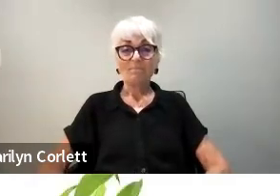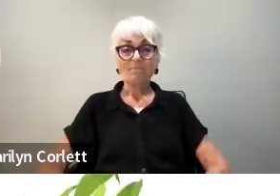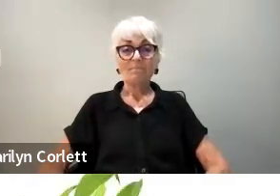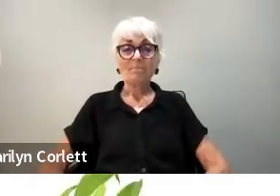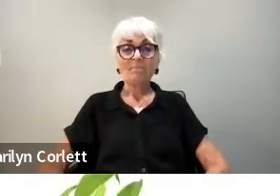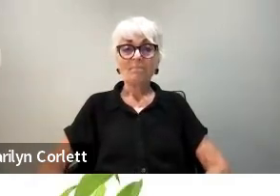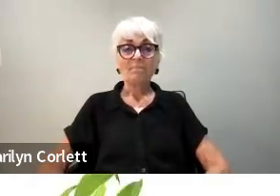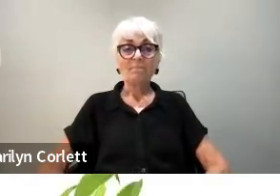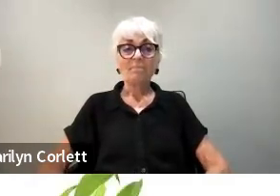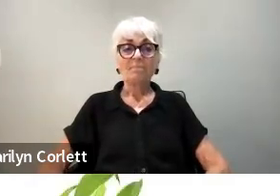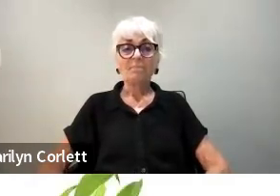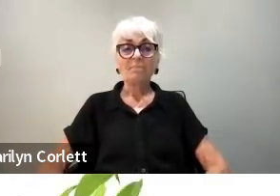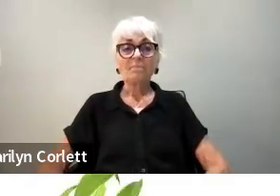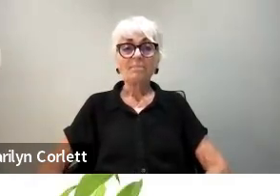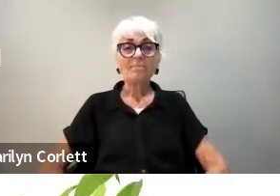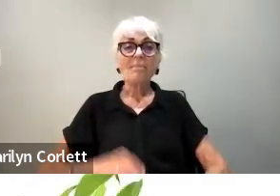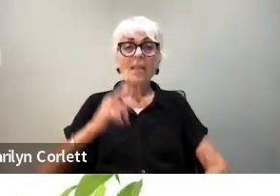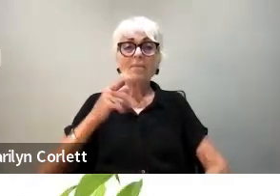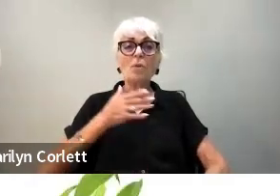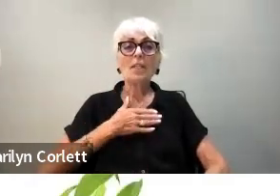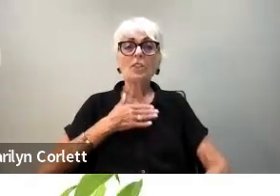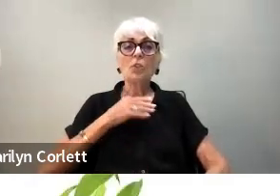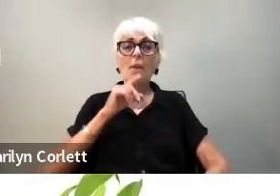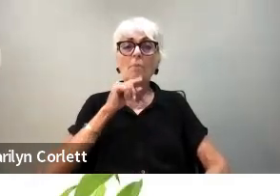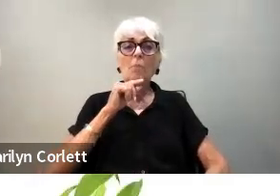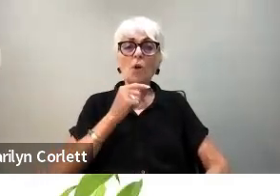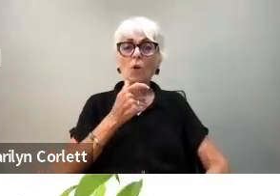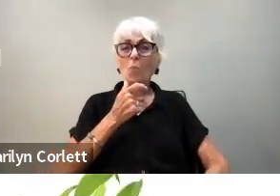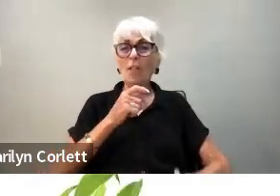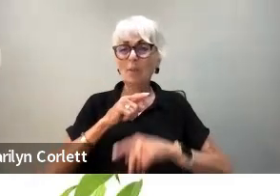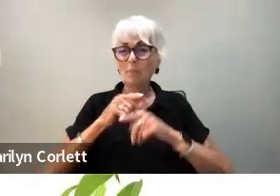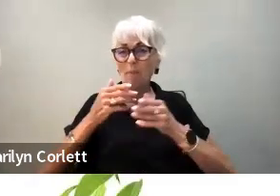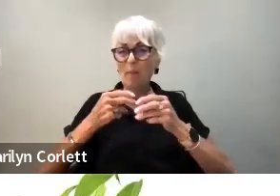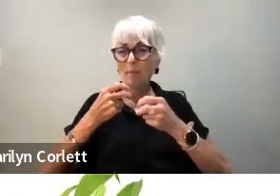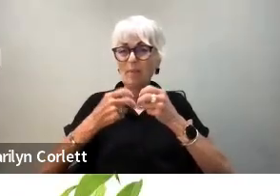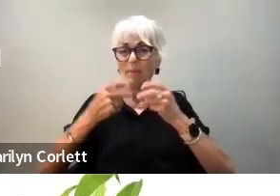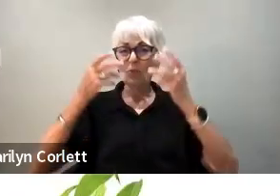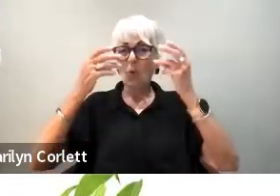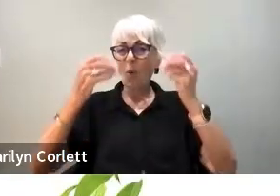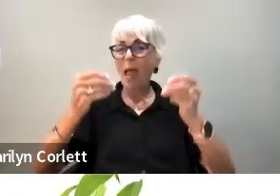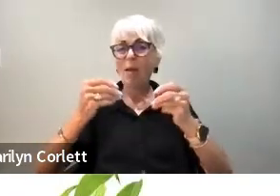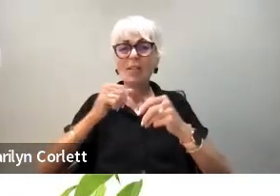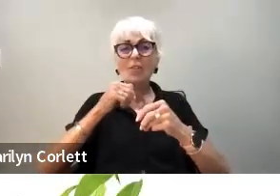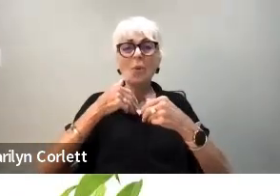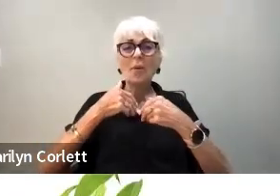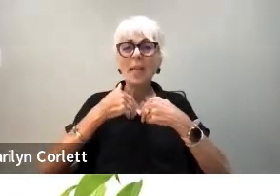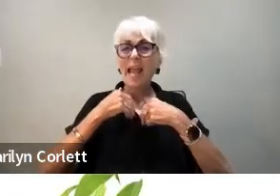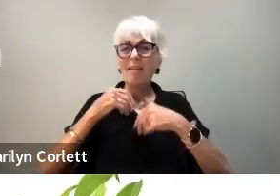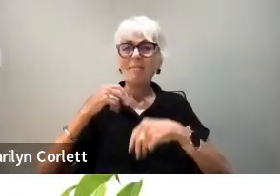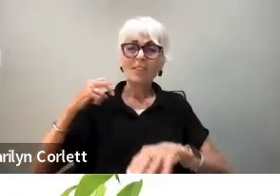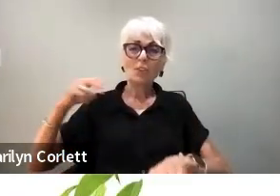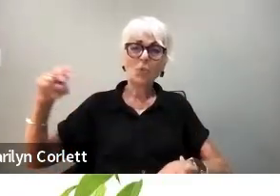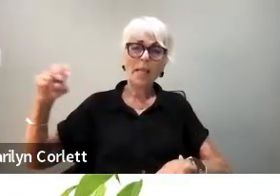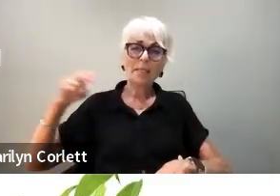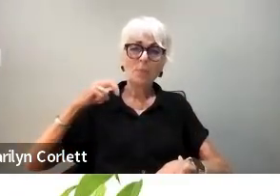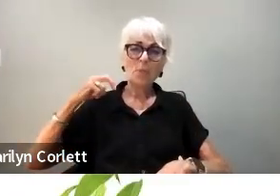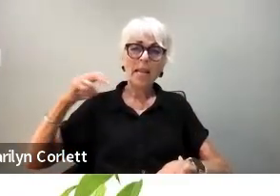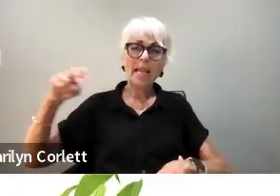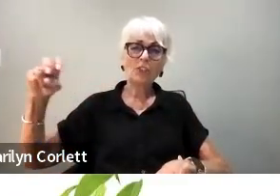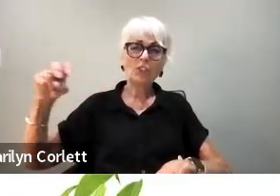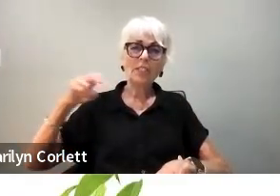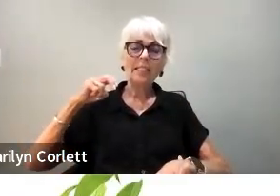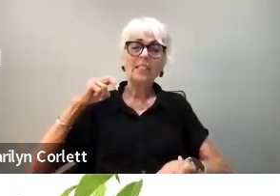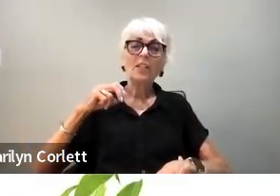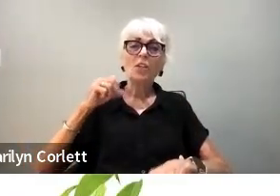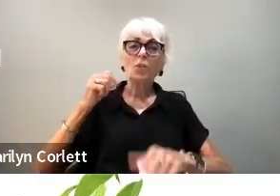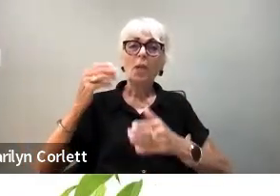And then if you enjoy bird watching, but it might be difficult for you to get out, or you just don't have the transportation to get out,